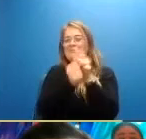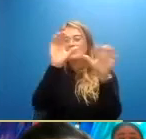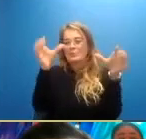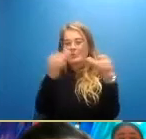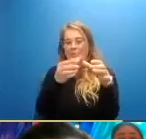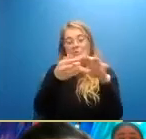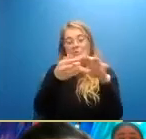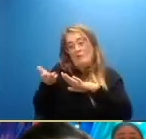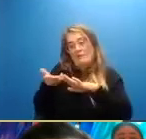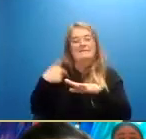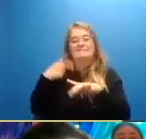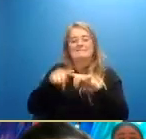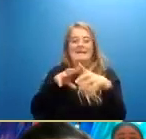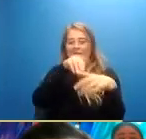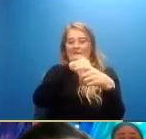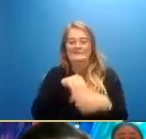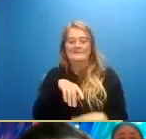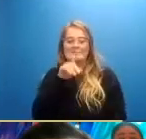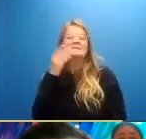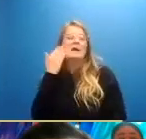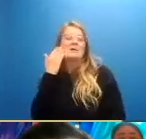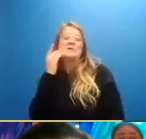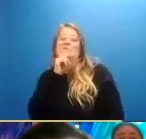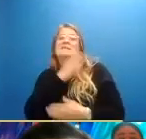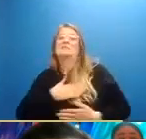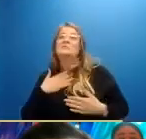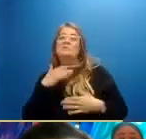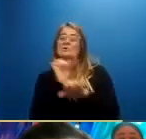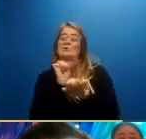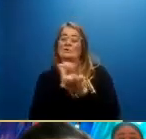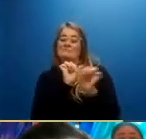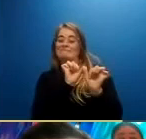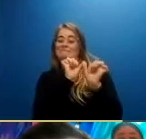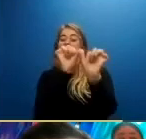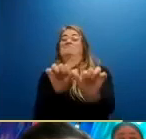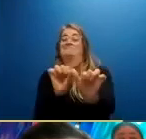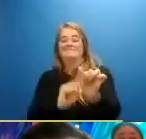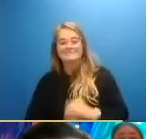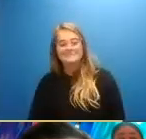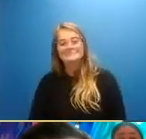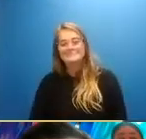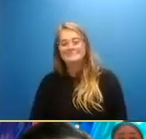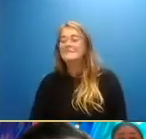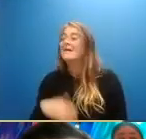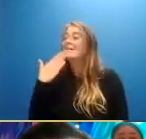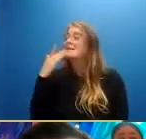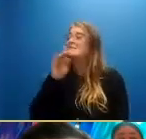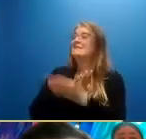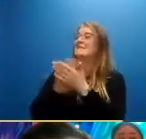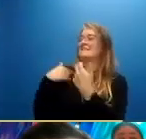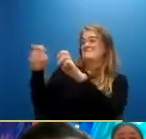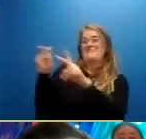were running. So I just know that I appreciate all of the good work that you're doing. So it's great to have you back as